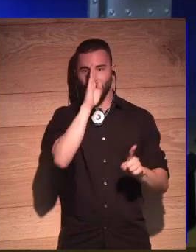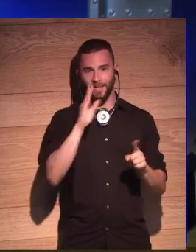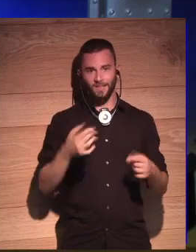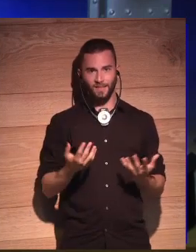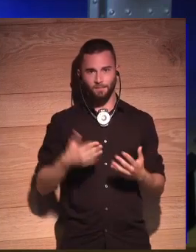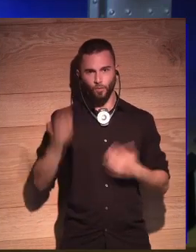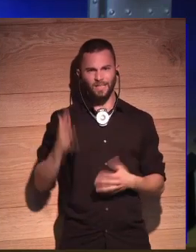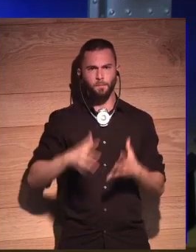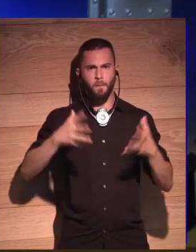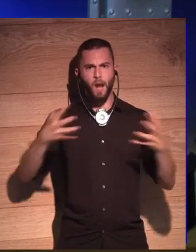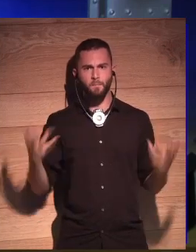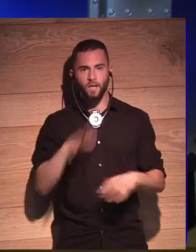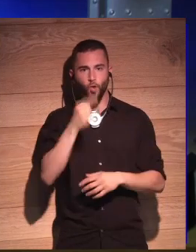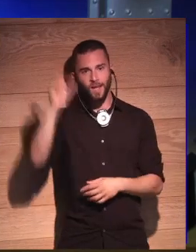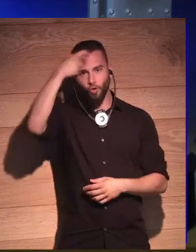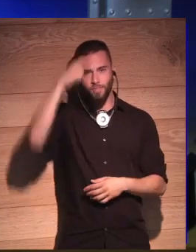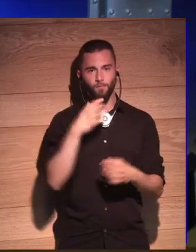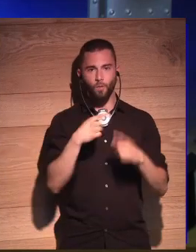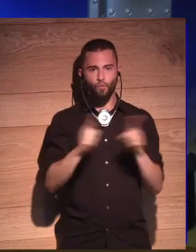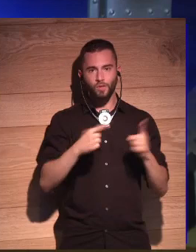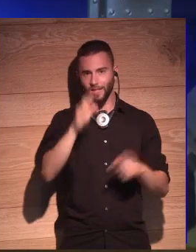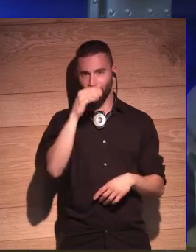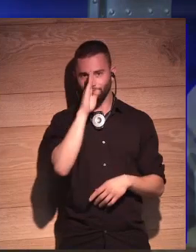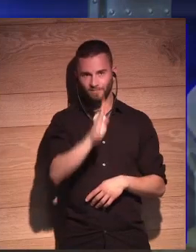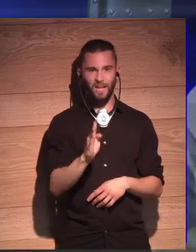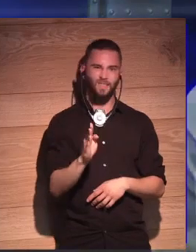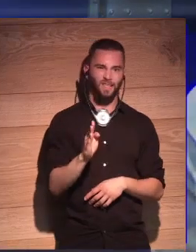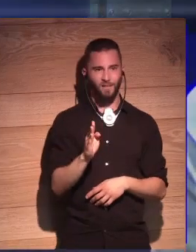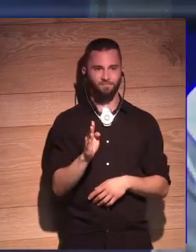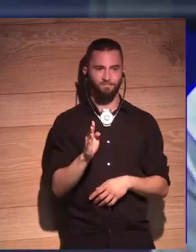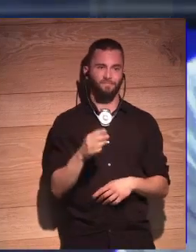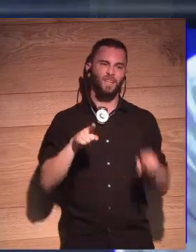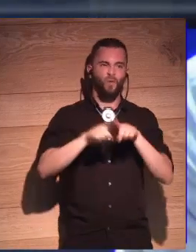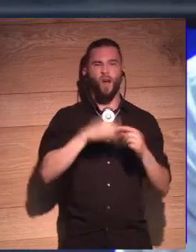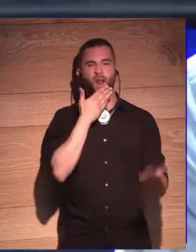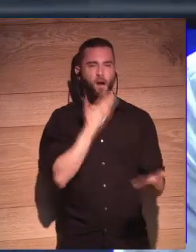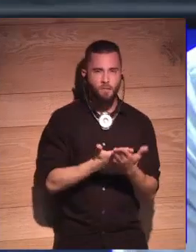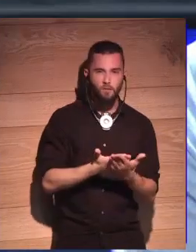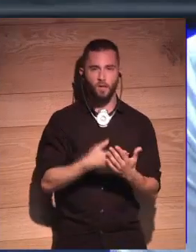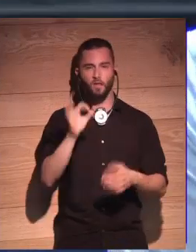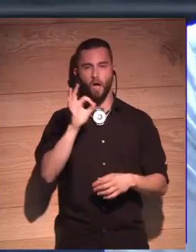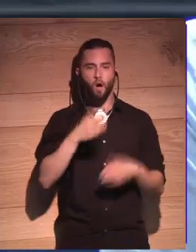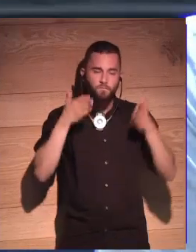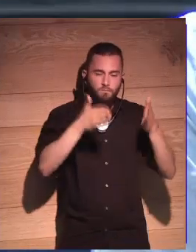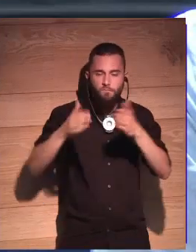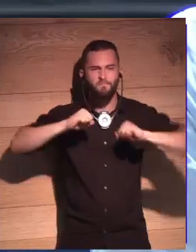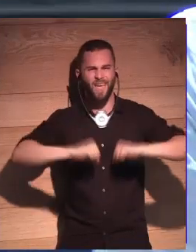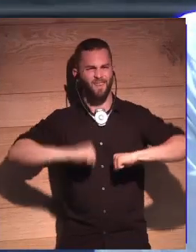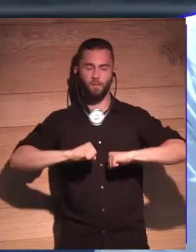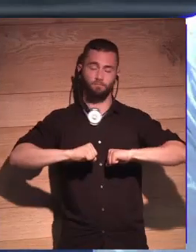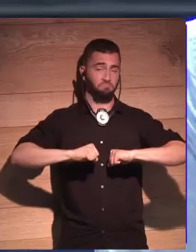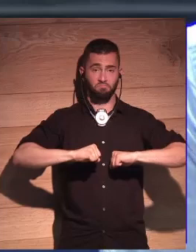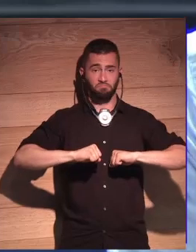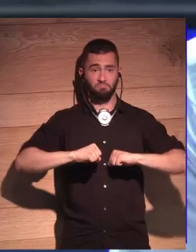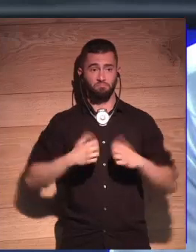more present, because we think that classical music is sometimes considered as a